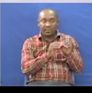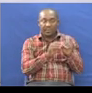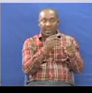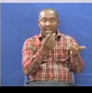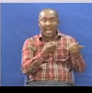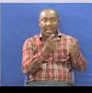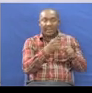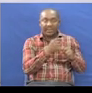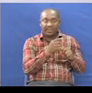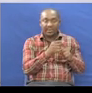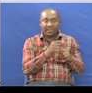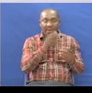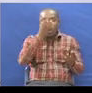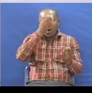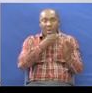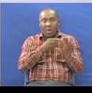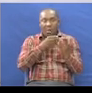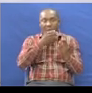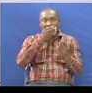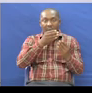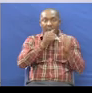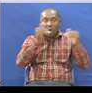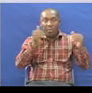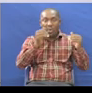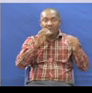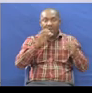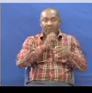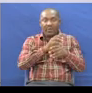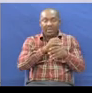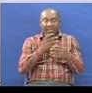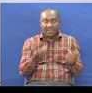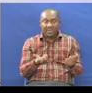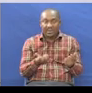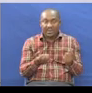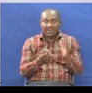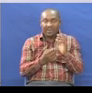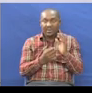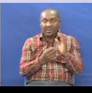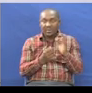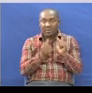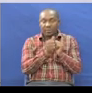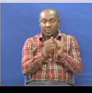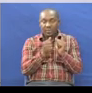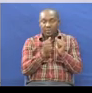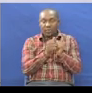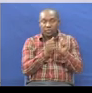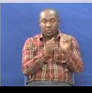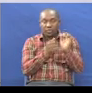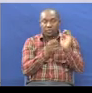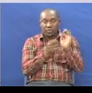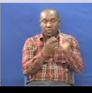What is common factor between 12x squared and 6x? It is 6x. Take 6x